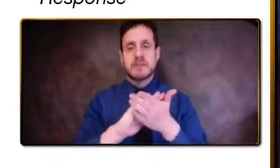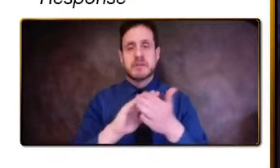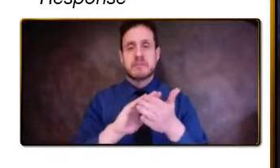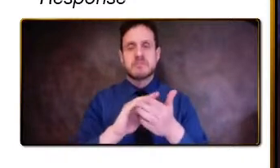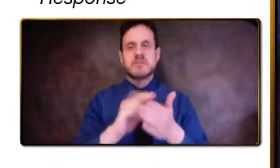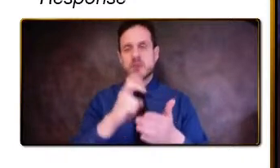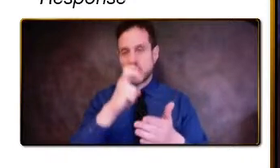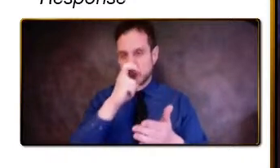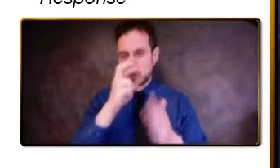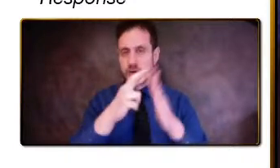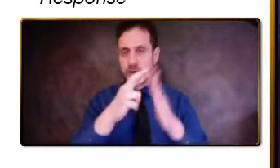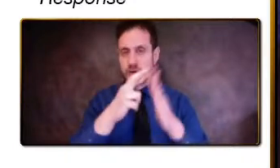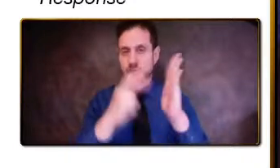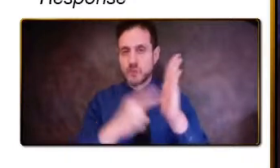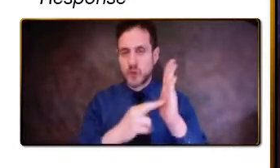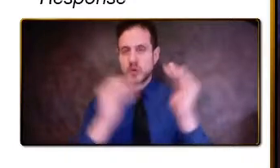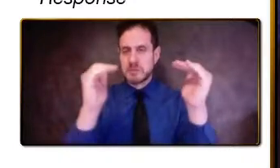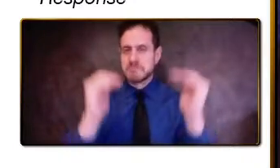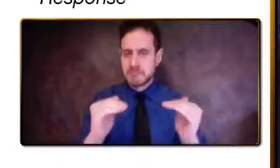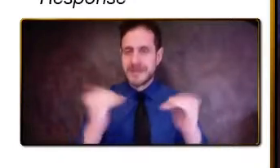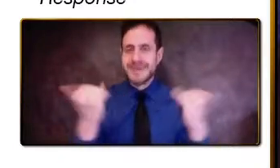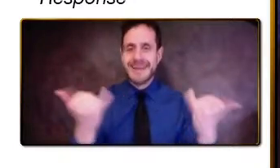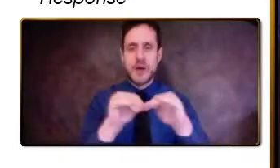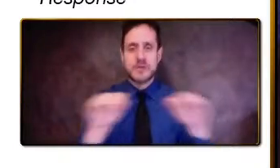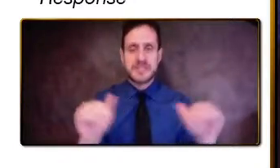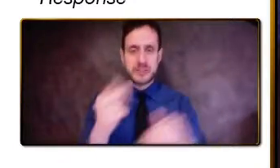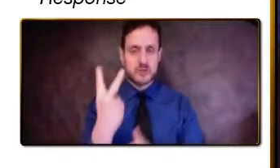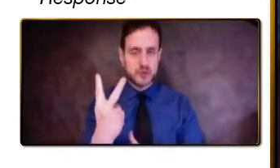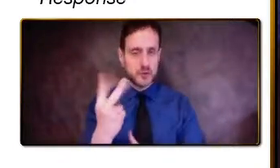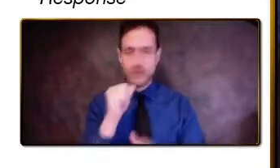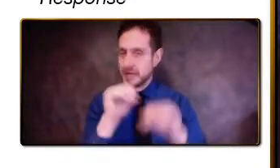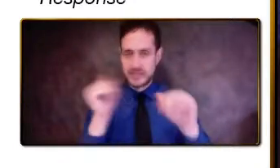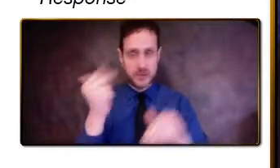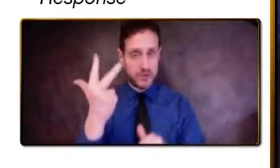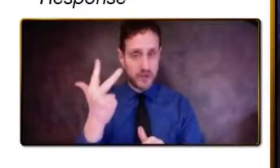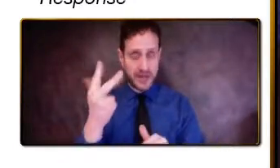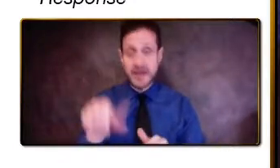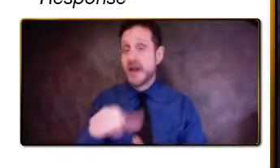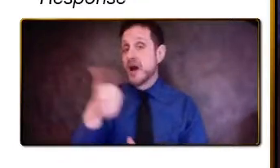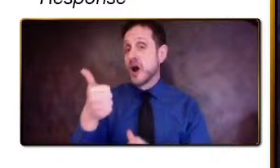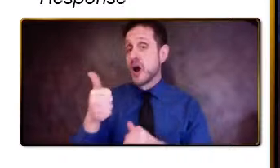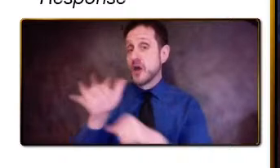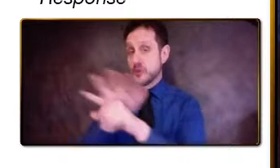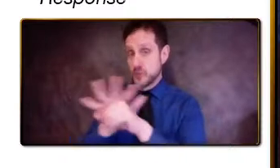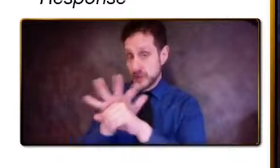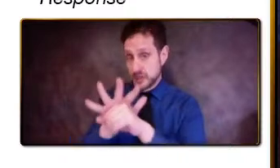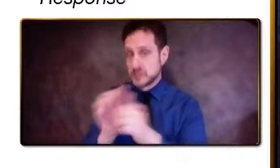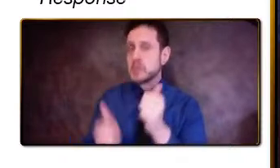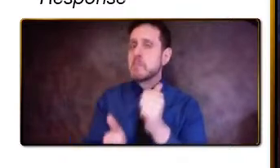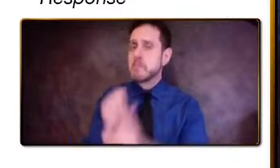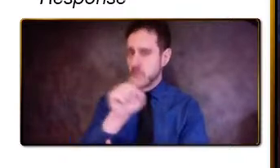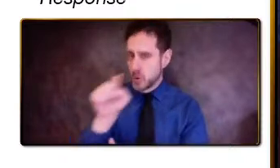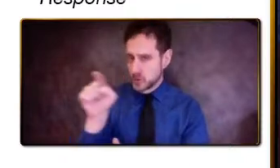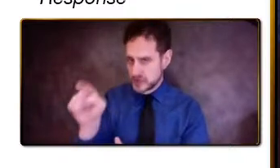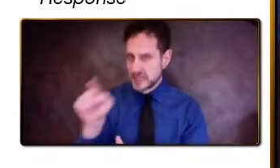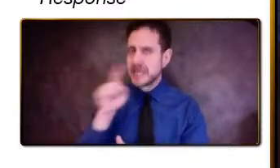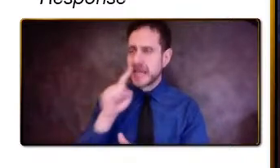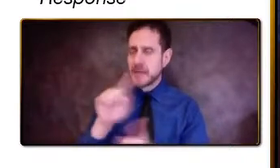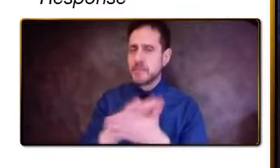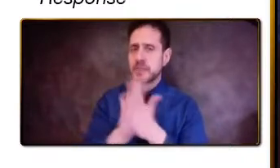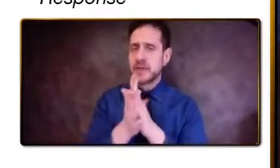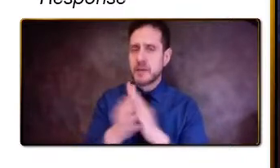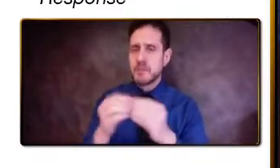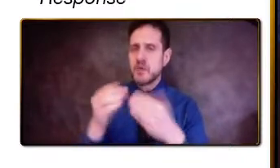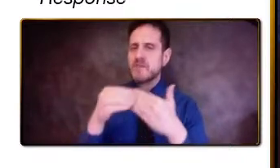3. Of our remaining regions, the data shows that most are on track to leave Tier 3 in the coming